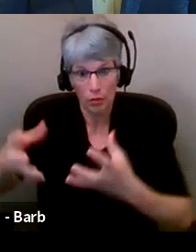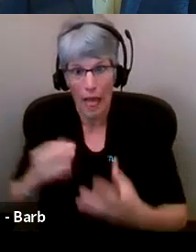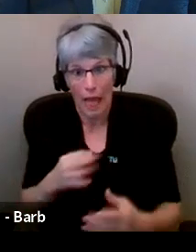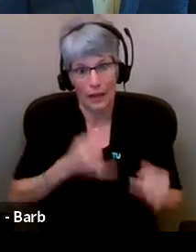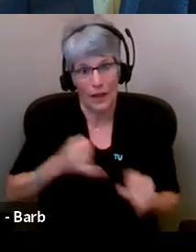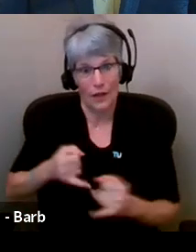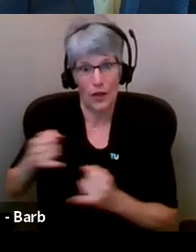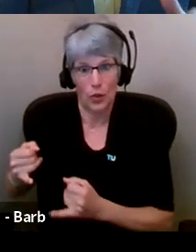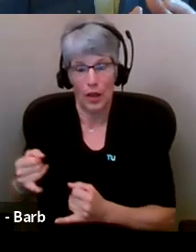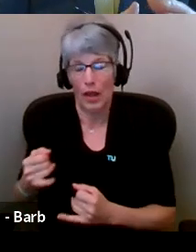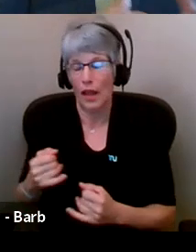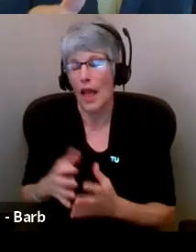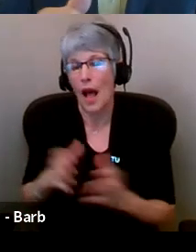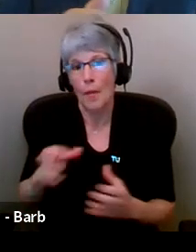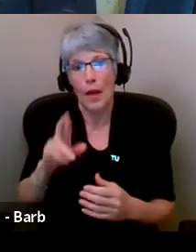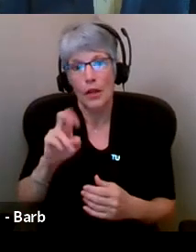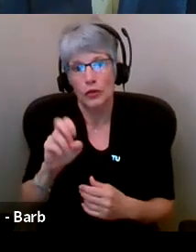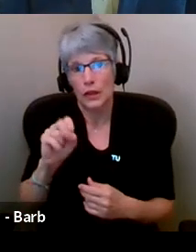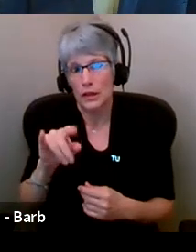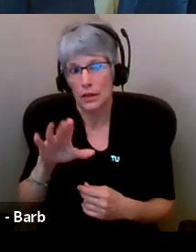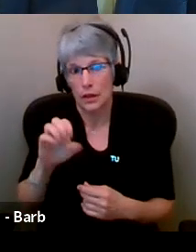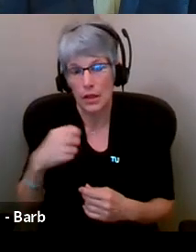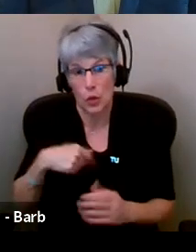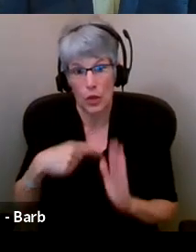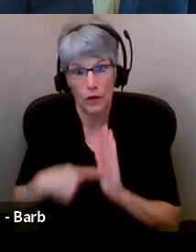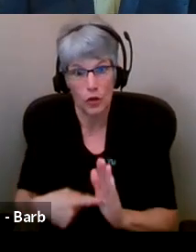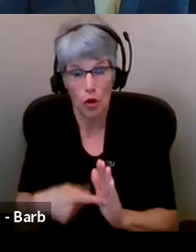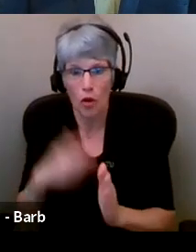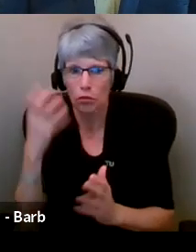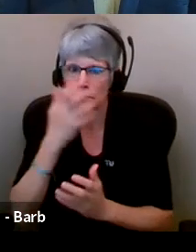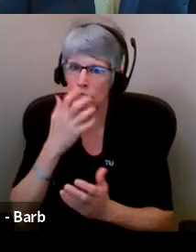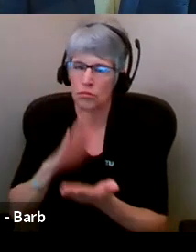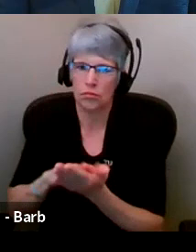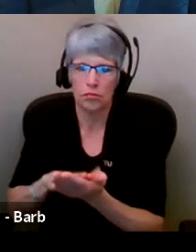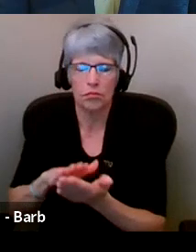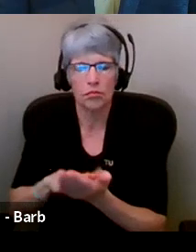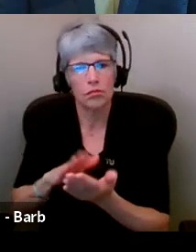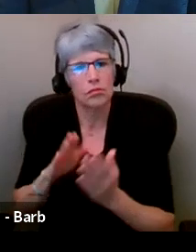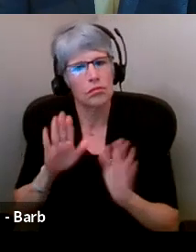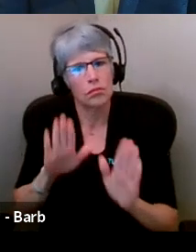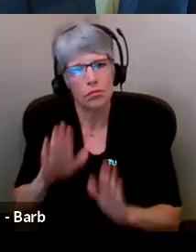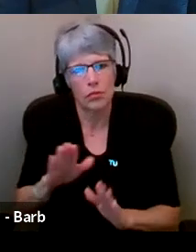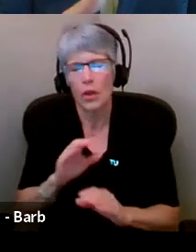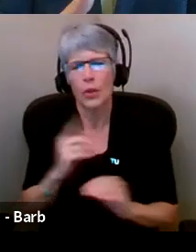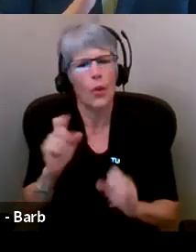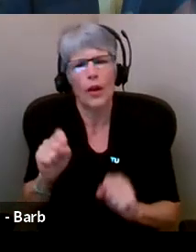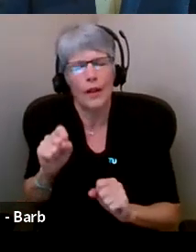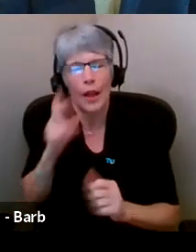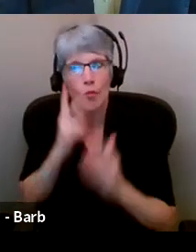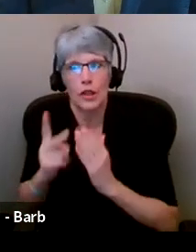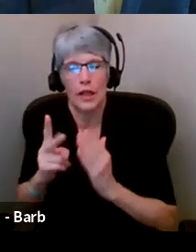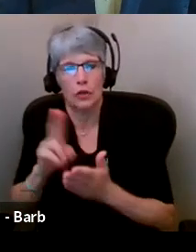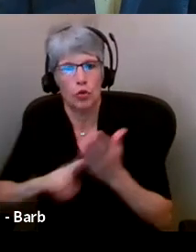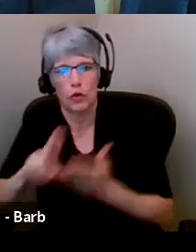shown as an institution is commendable. And no one can ever predict how an institution is going to react in a time when, you know,